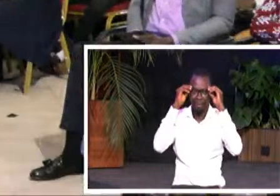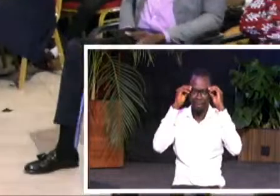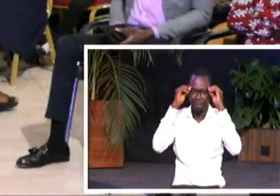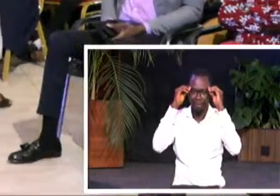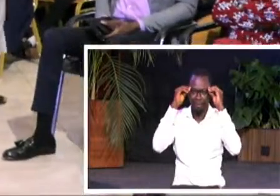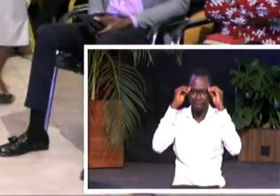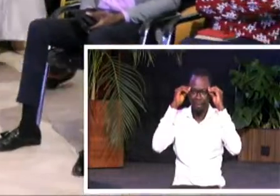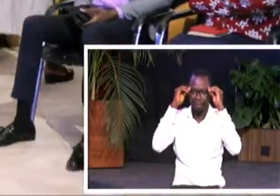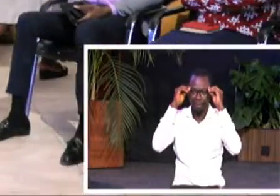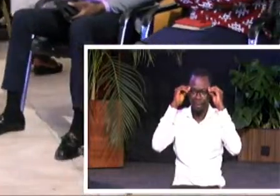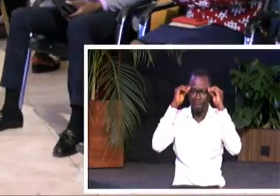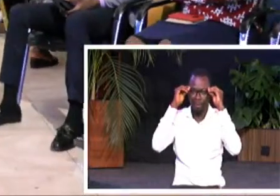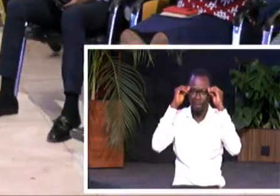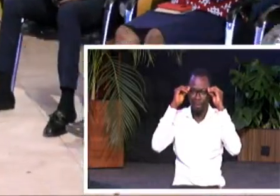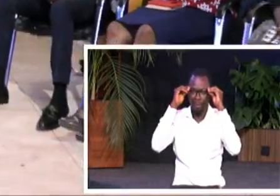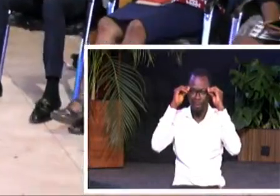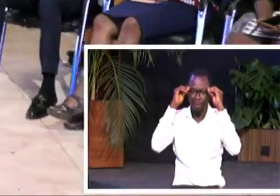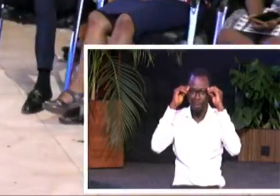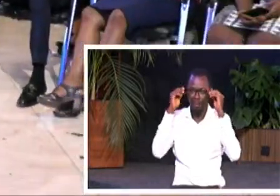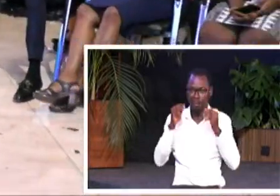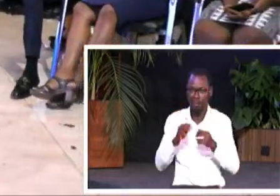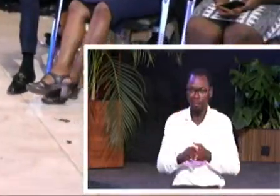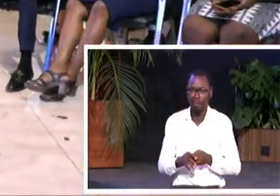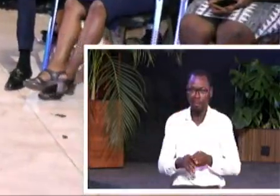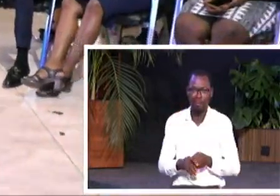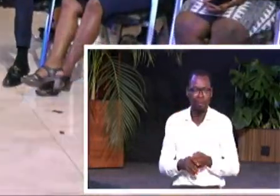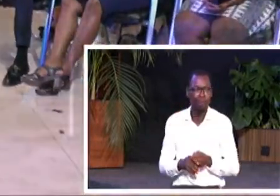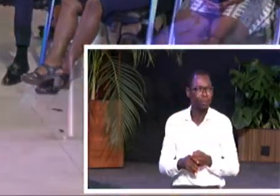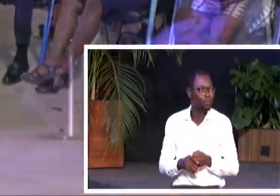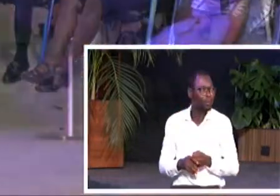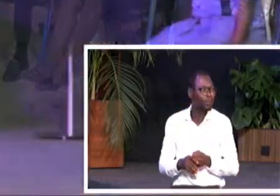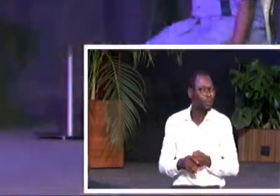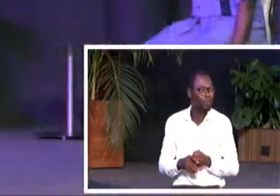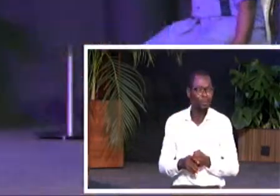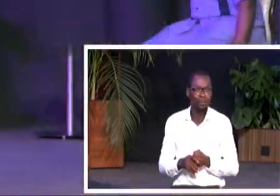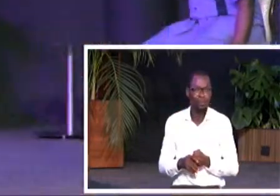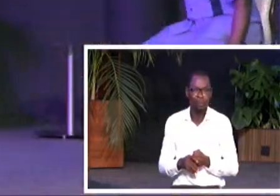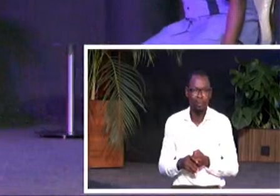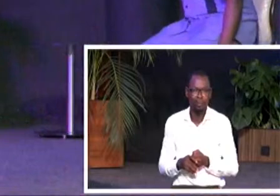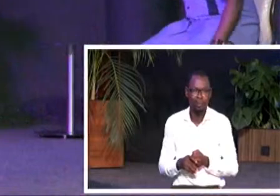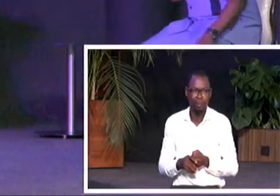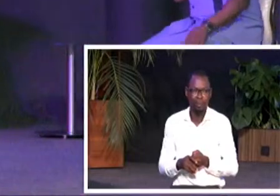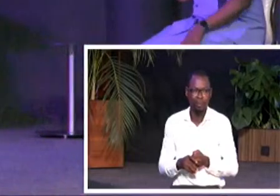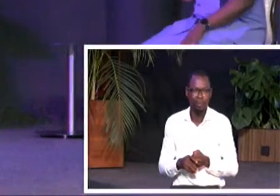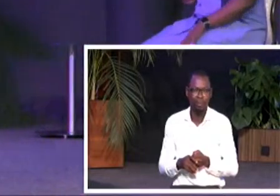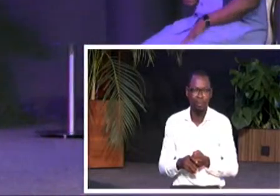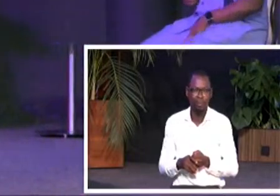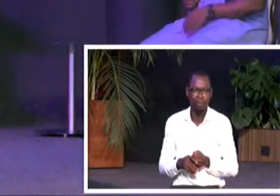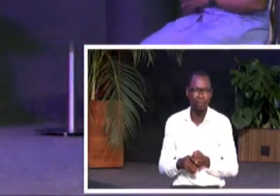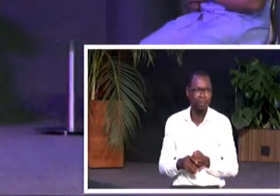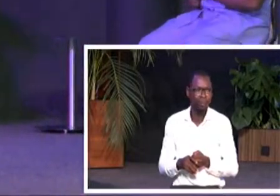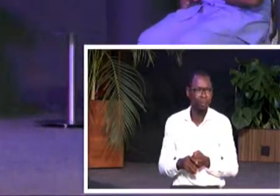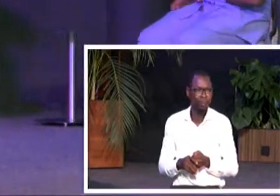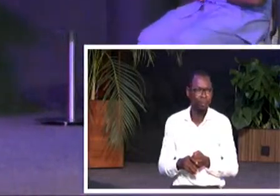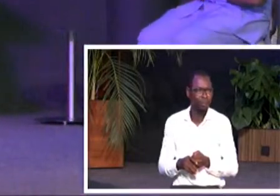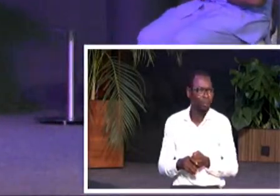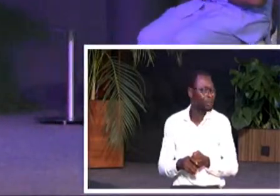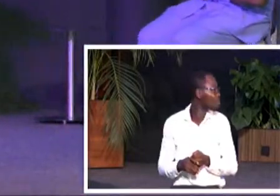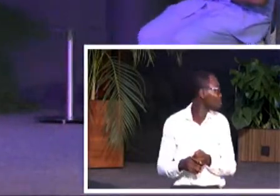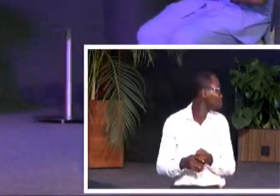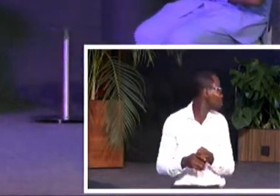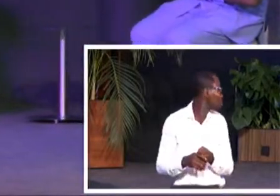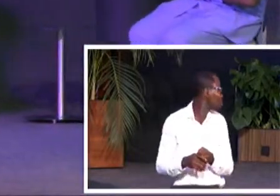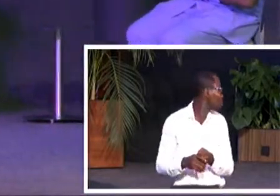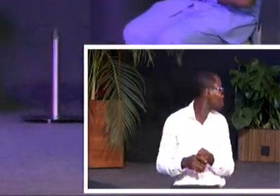how do you feel about the fact that we are including our friends from the demonstration school? You know, I just thought about it and I was